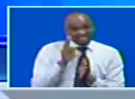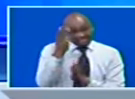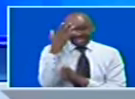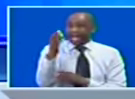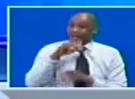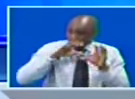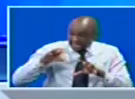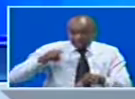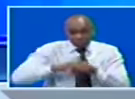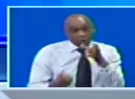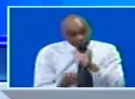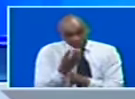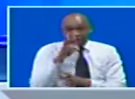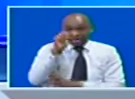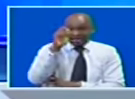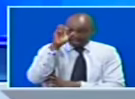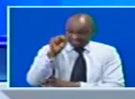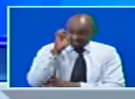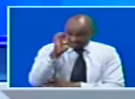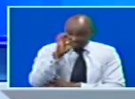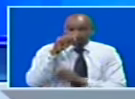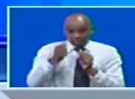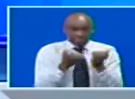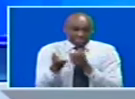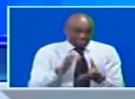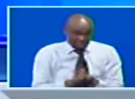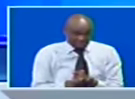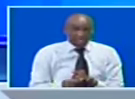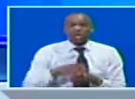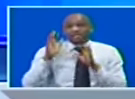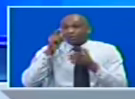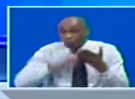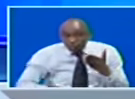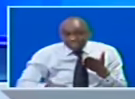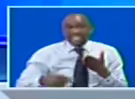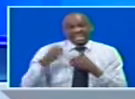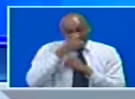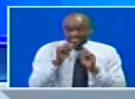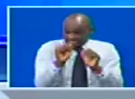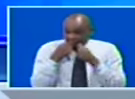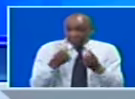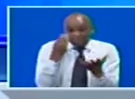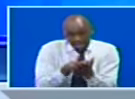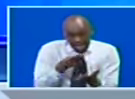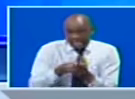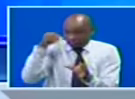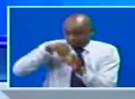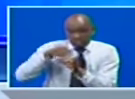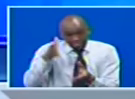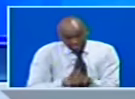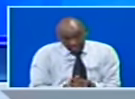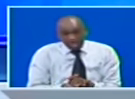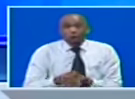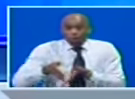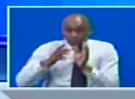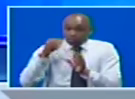it was officially listed at the Nairobi Securities Exchange. The move is expected to grow the country's savings as well as hand investors the opportunity